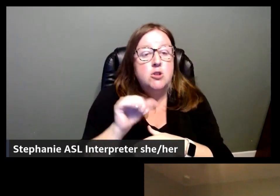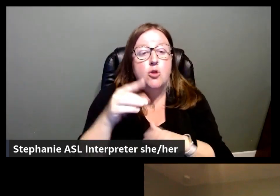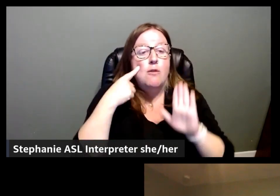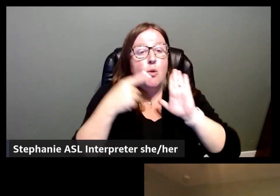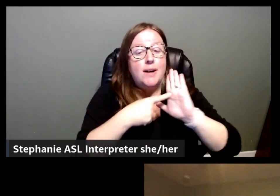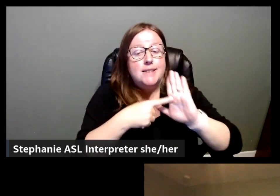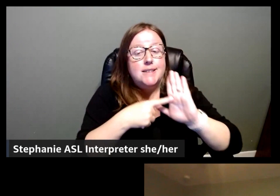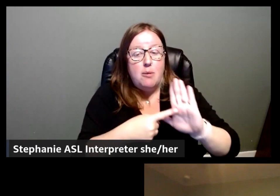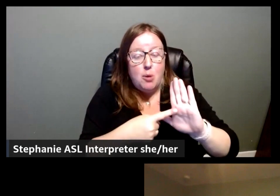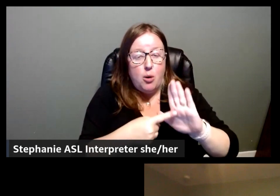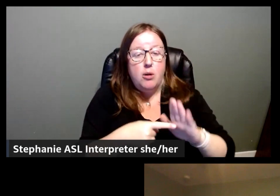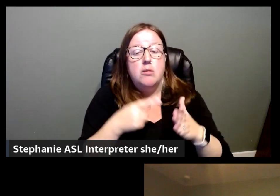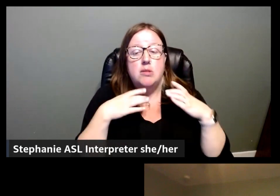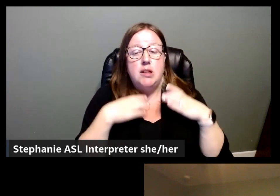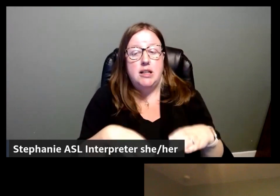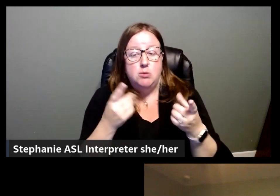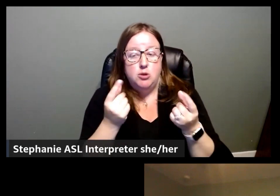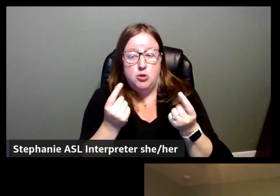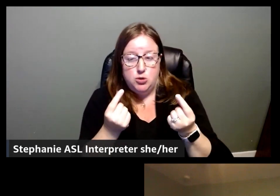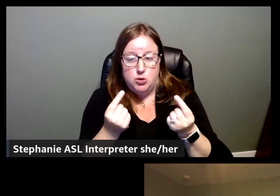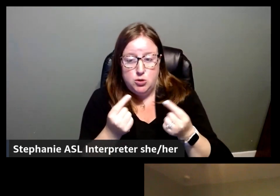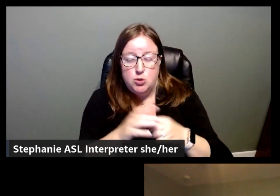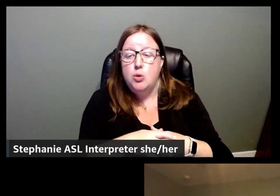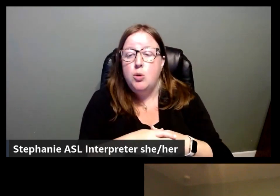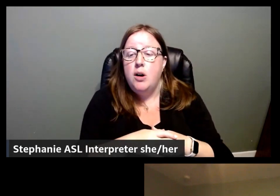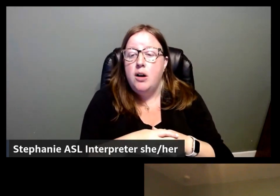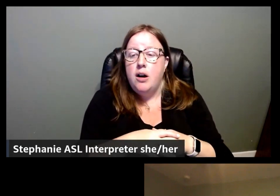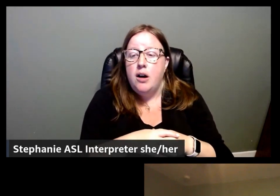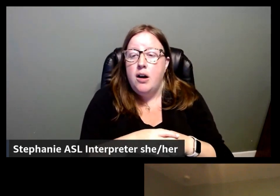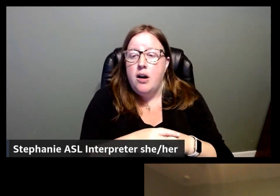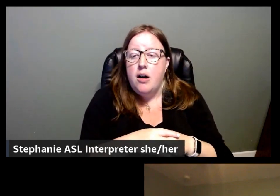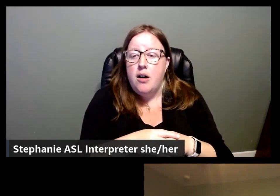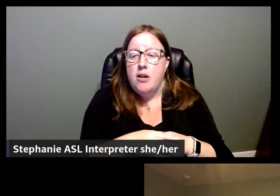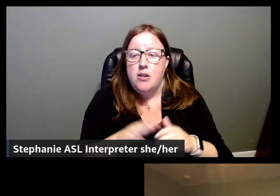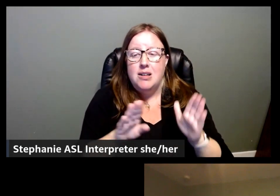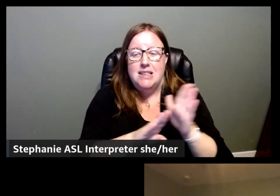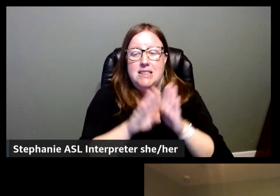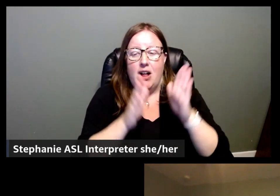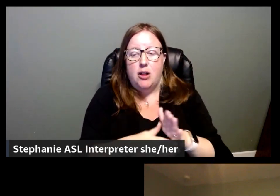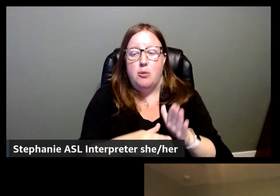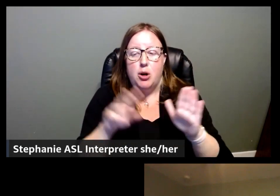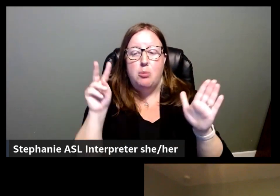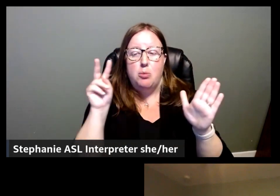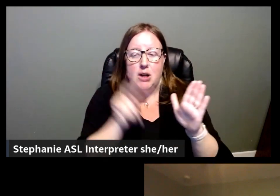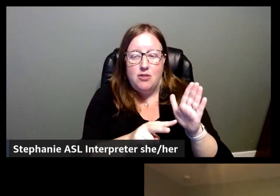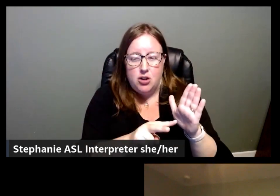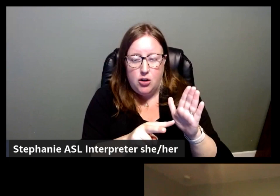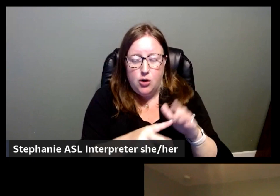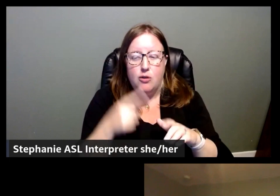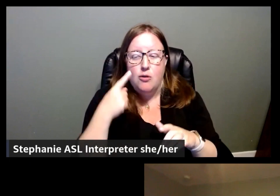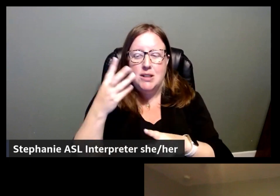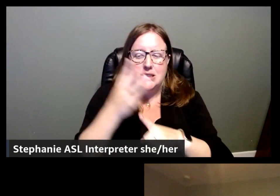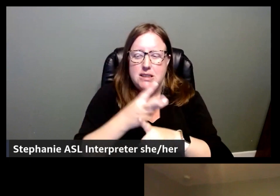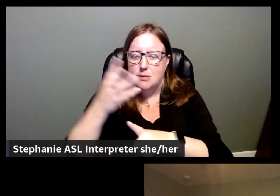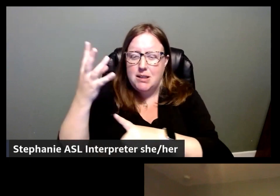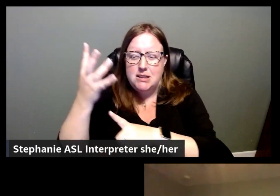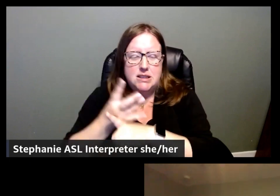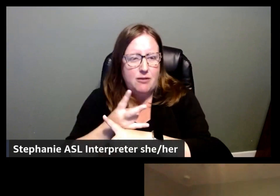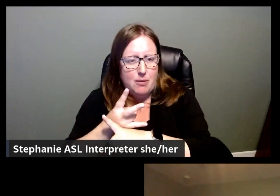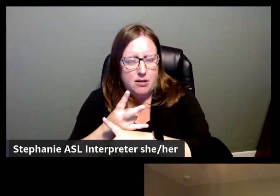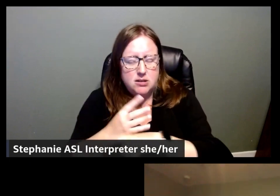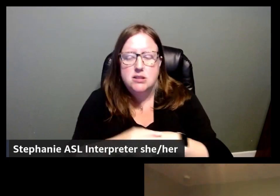example of something a customer did. We have been in developer preview for 6 or 7 months.